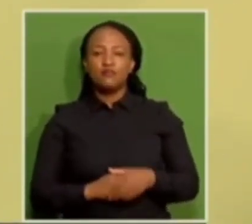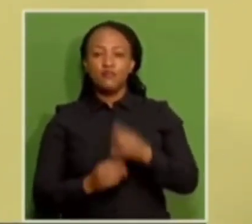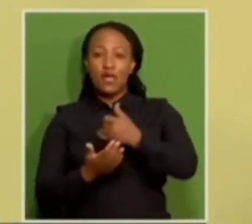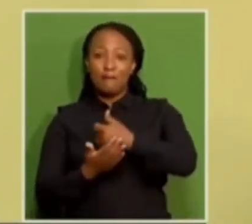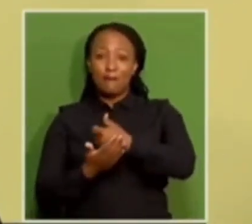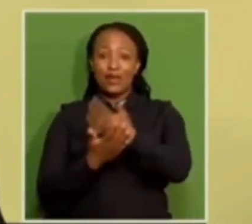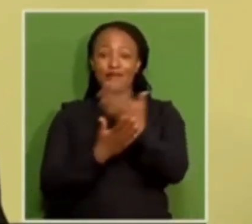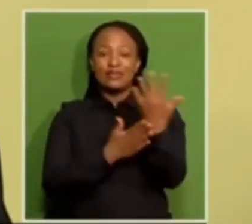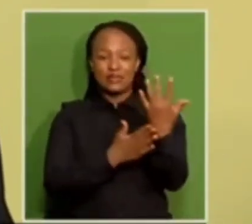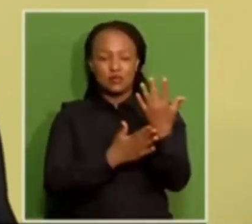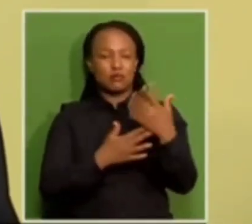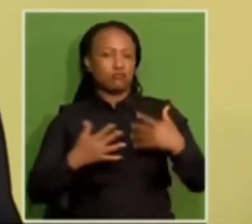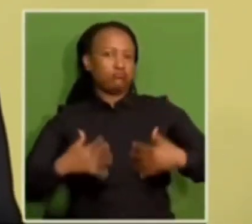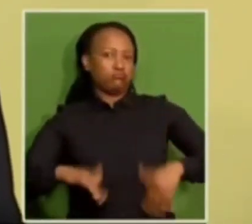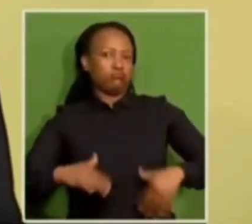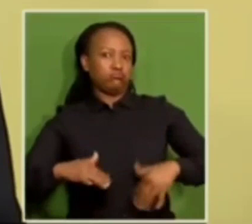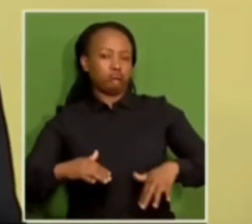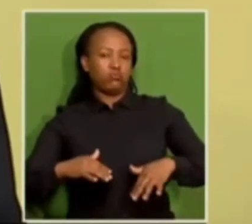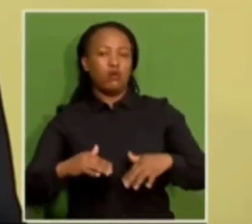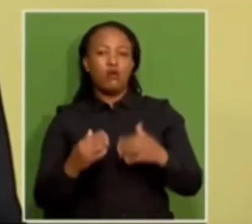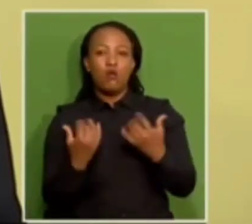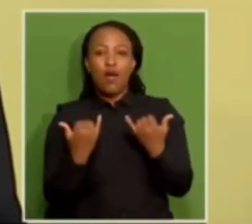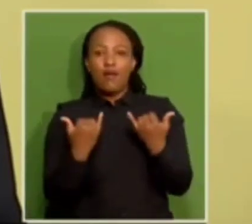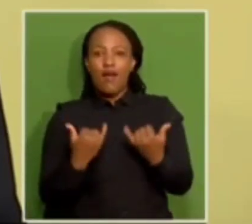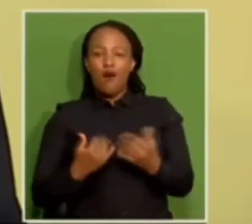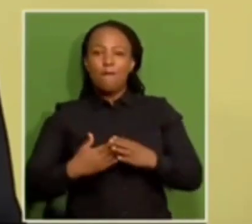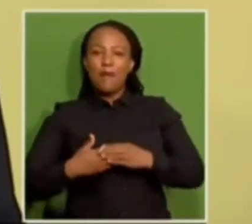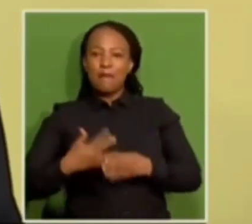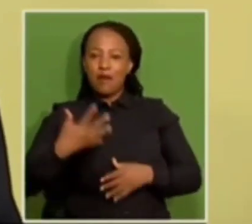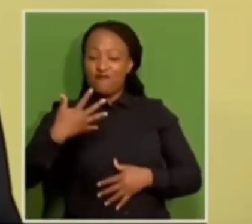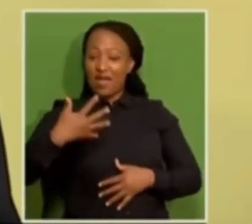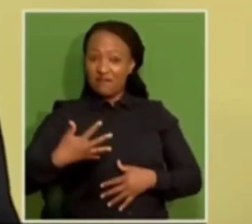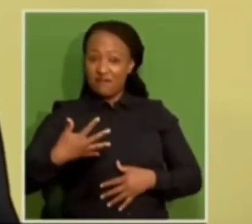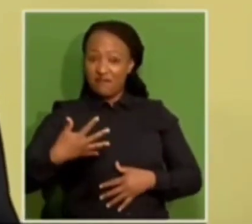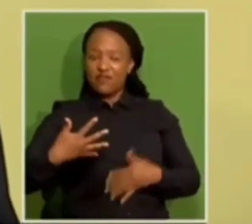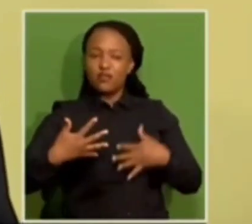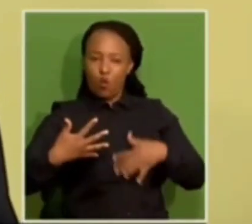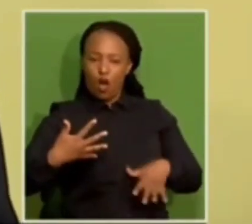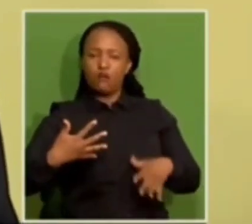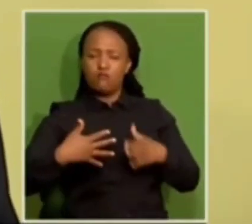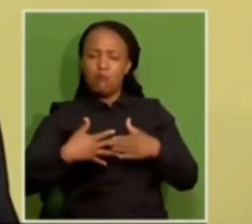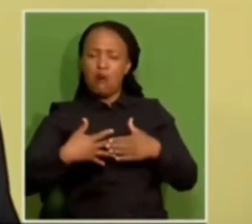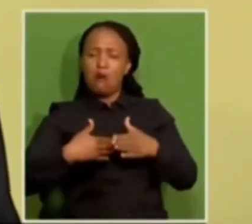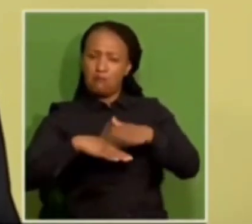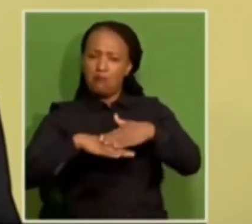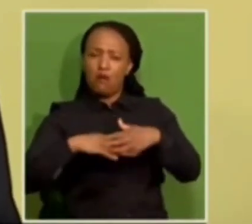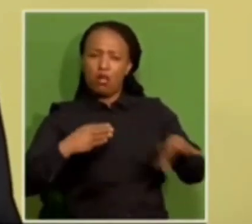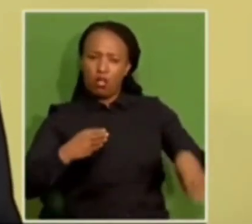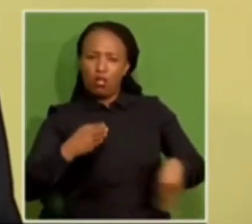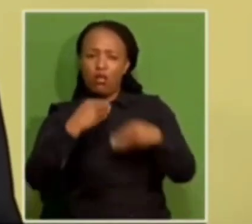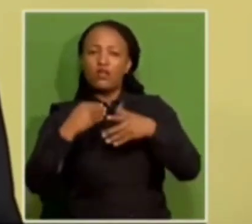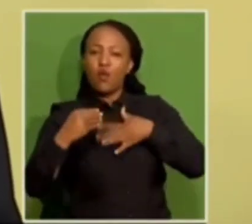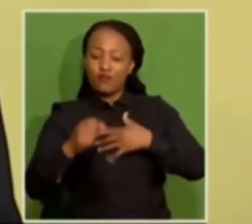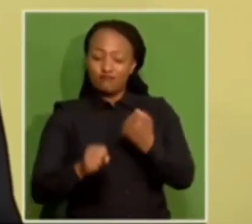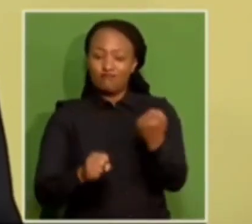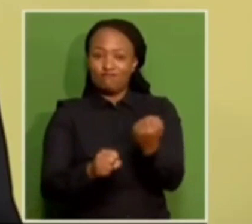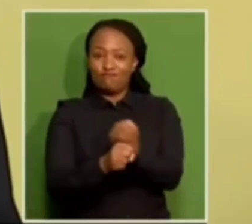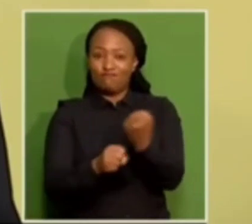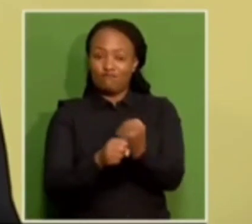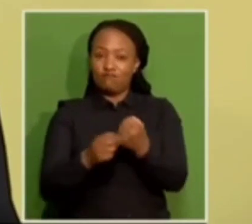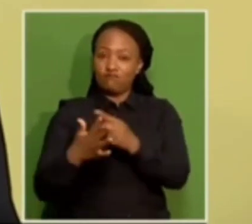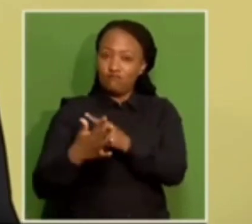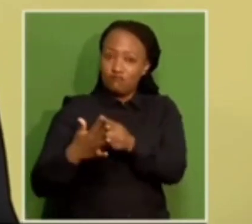the value of brics extends beyond the interests of its current members for its